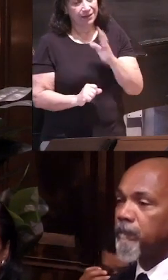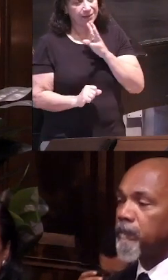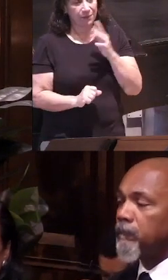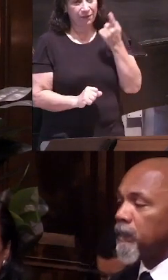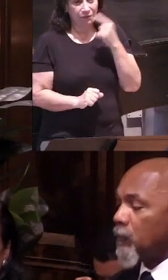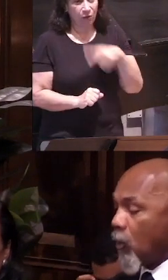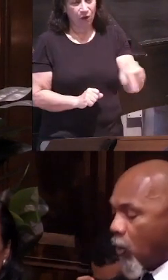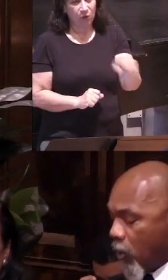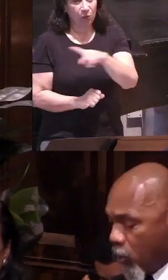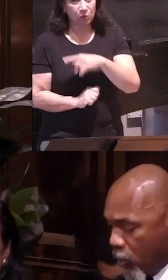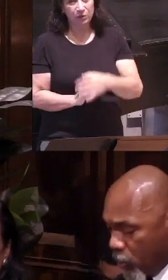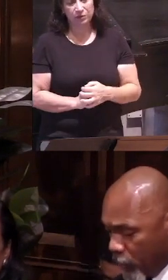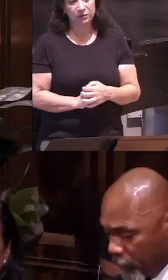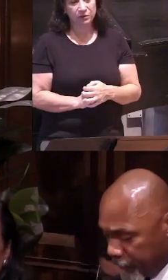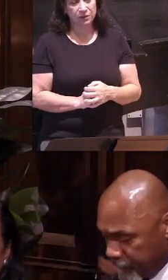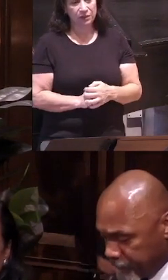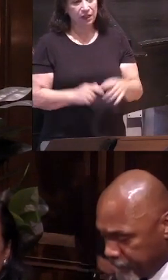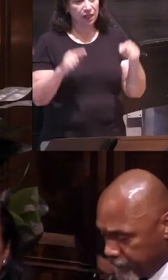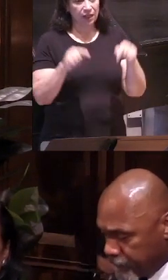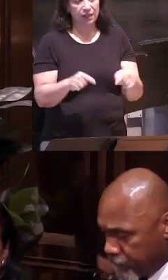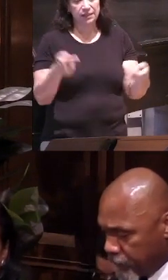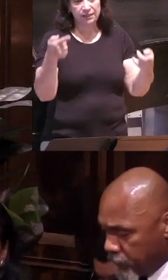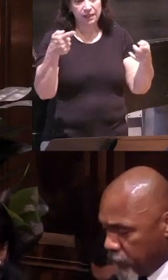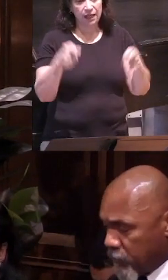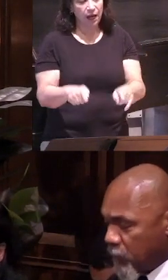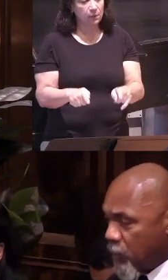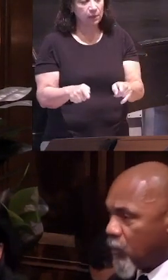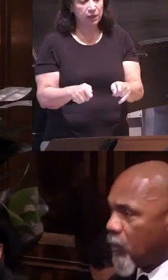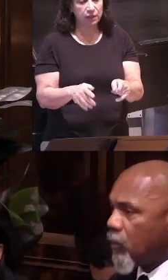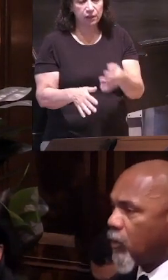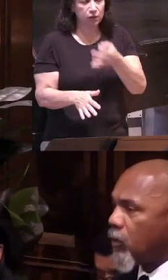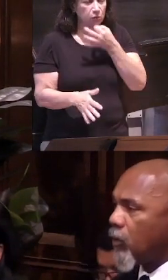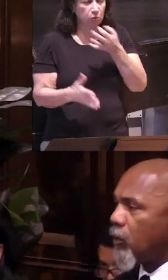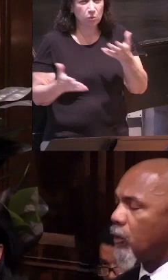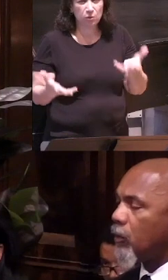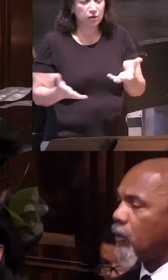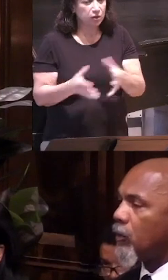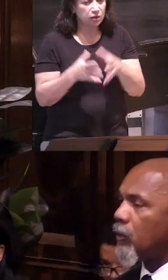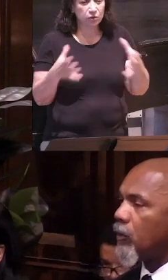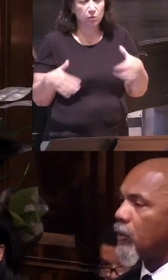you. This happened too soon.